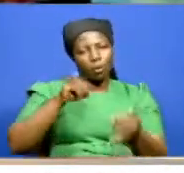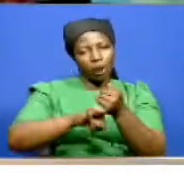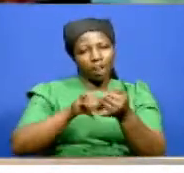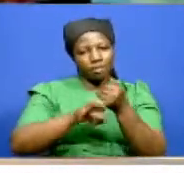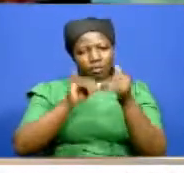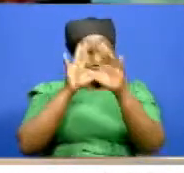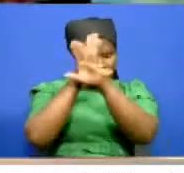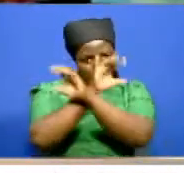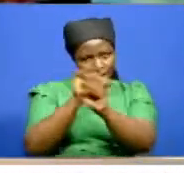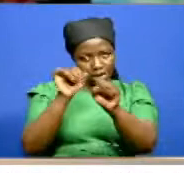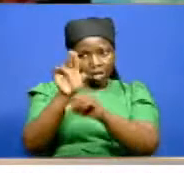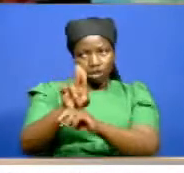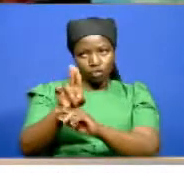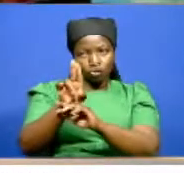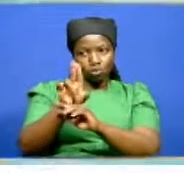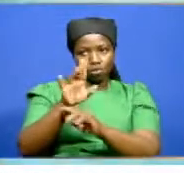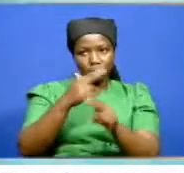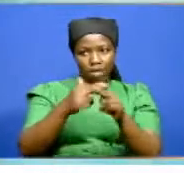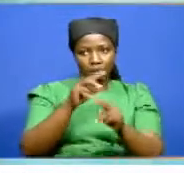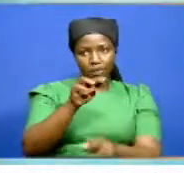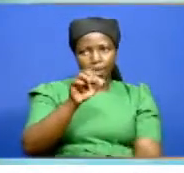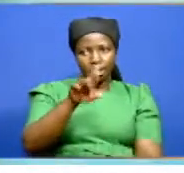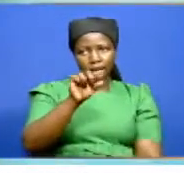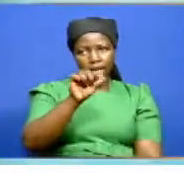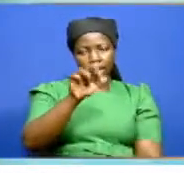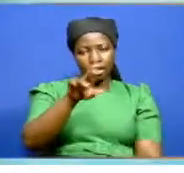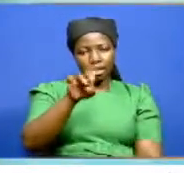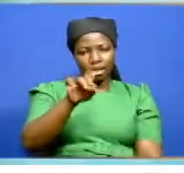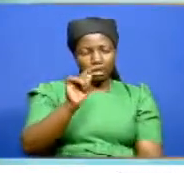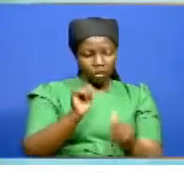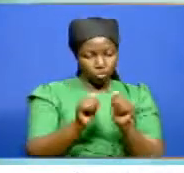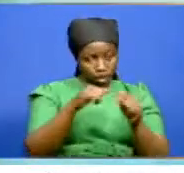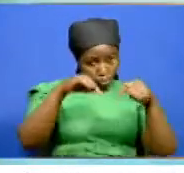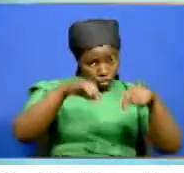ambapo leo hii hafla imeandaliwa kuadhimisha siku ya wanawake humu nchini na bila